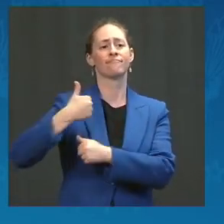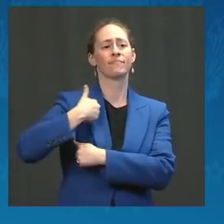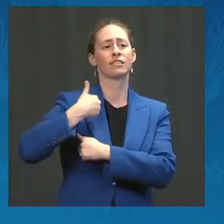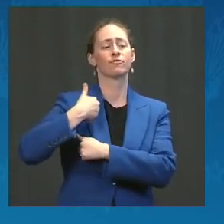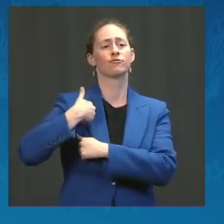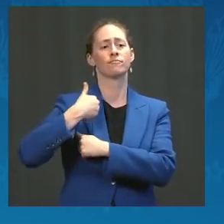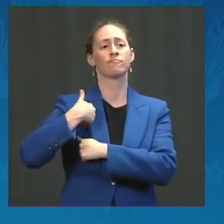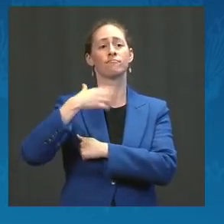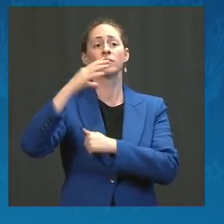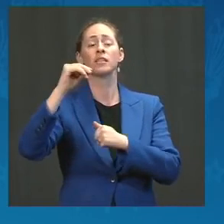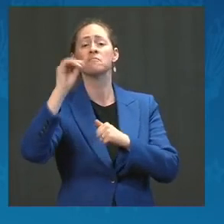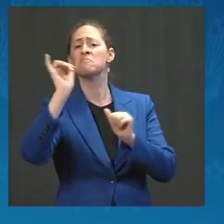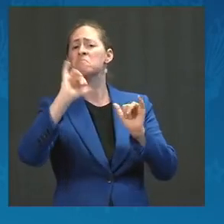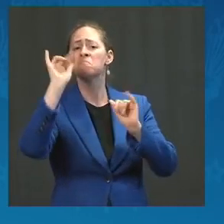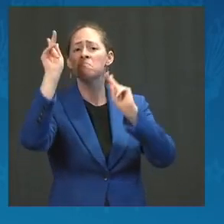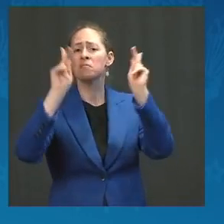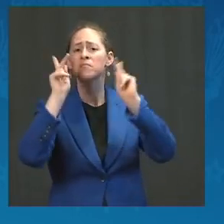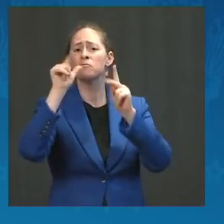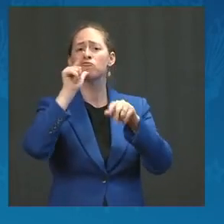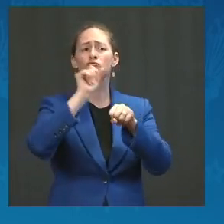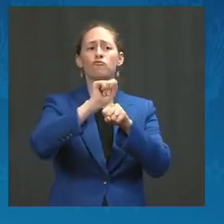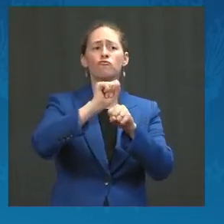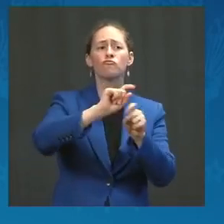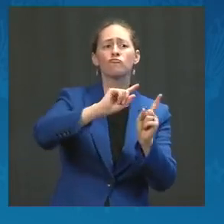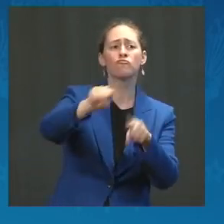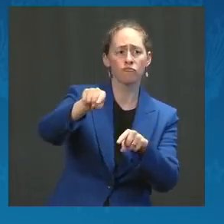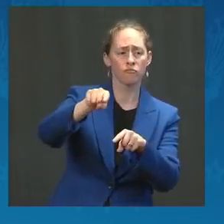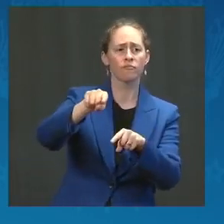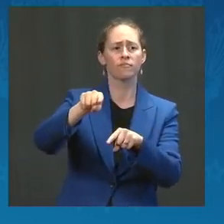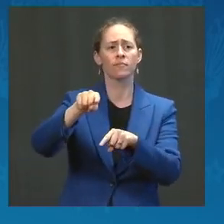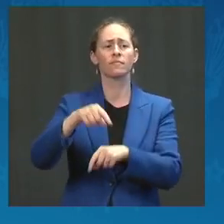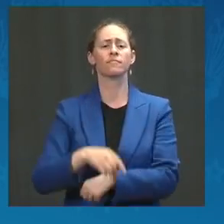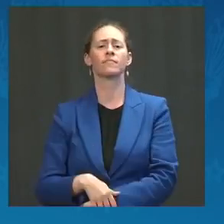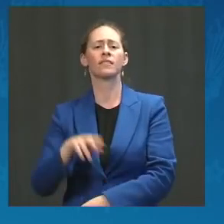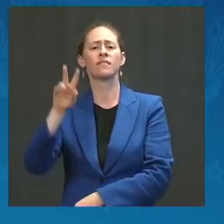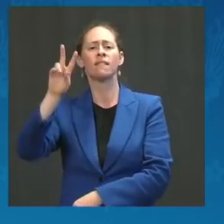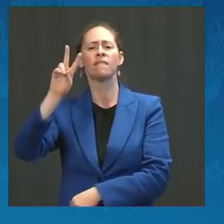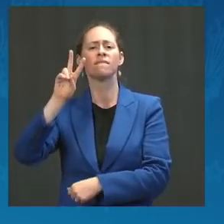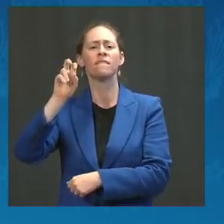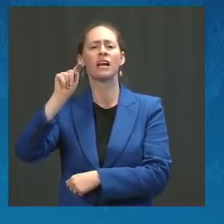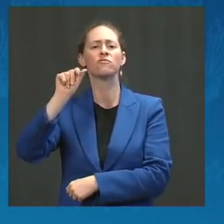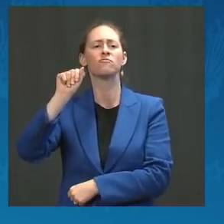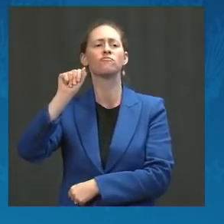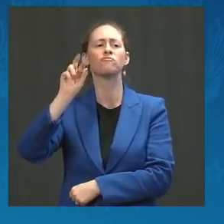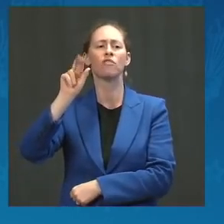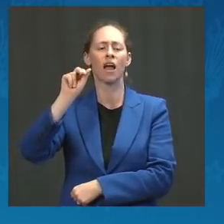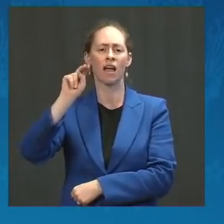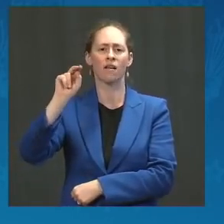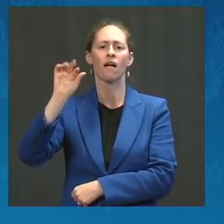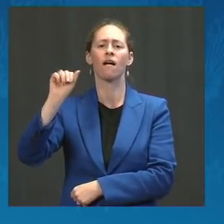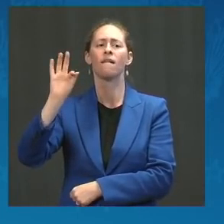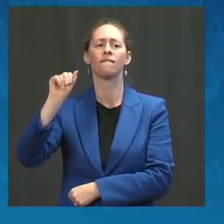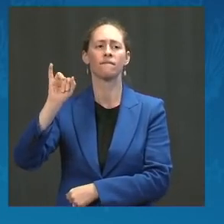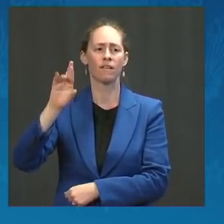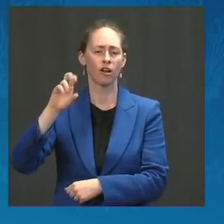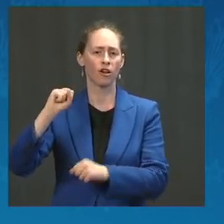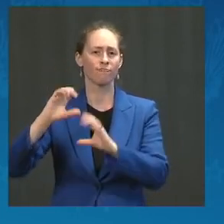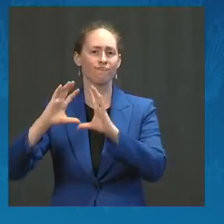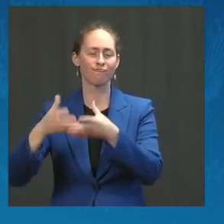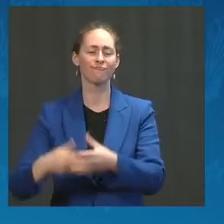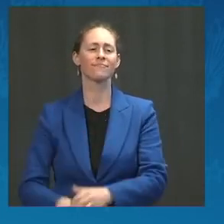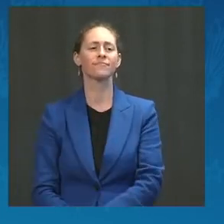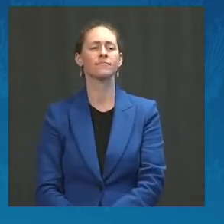the Department of Veterans Affairs will now require COVID-19 vaccines for doctors and nurses and other